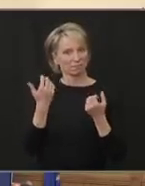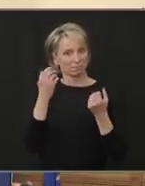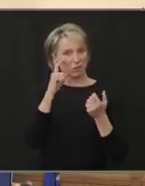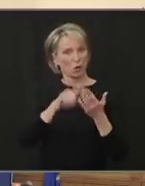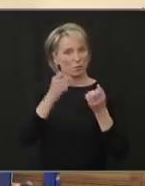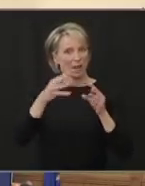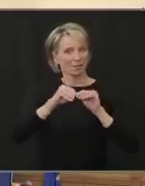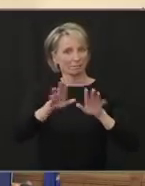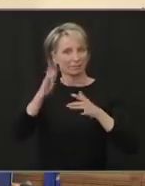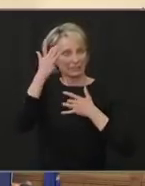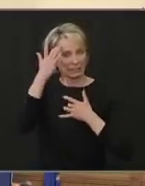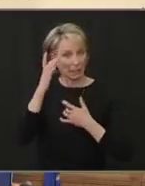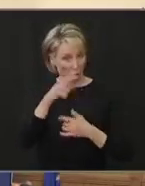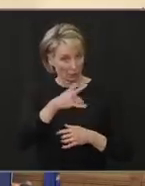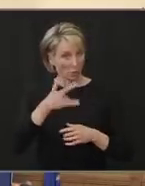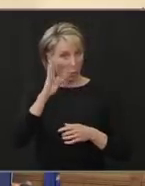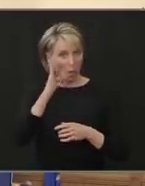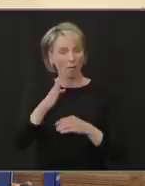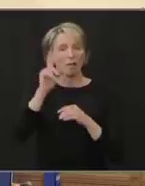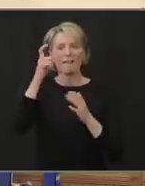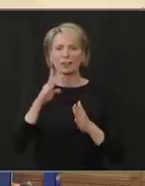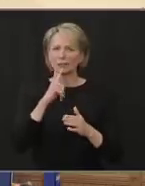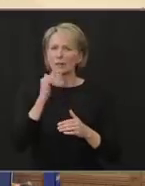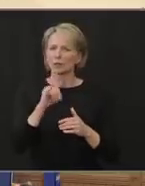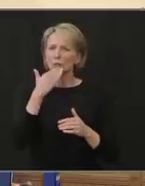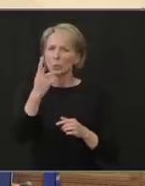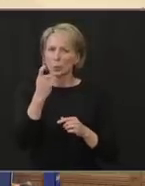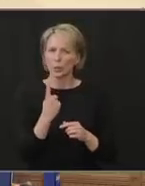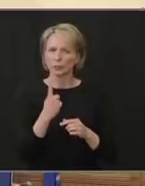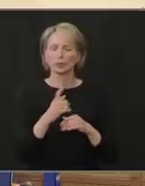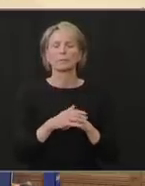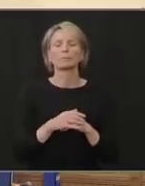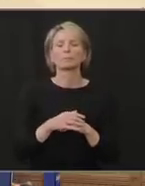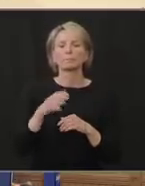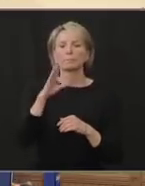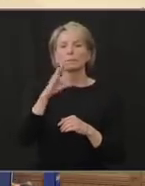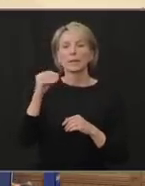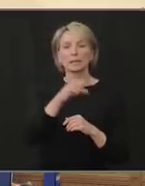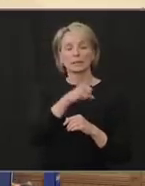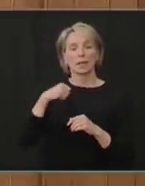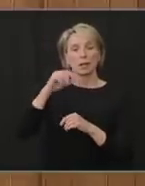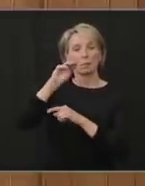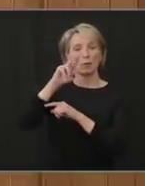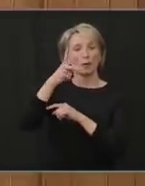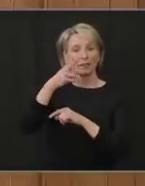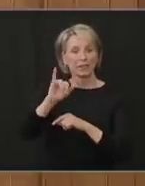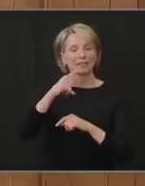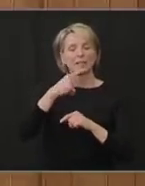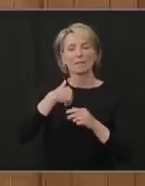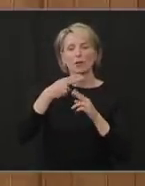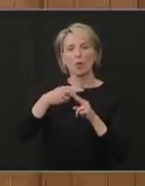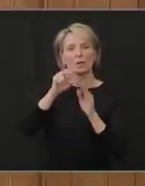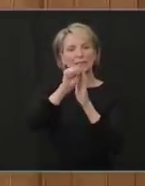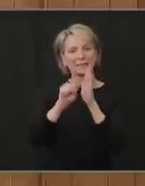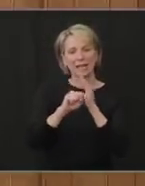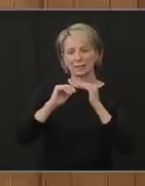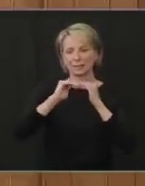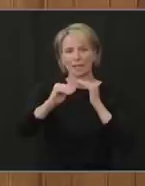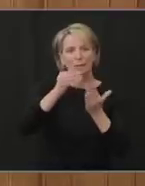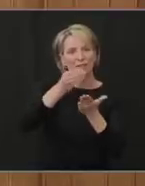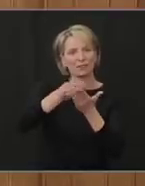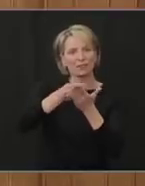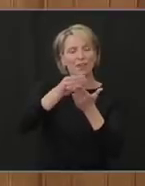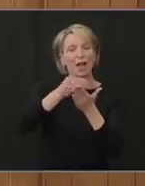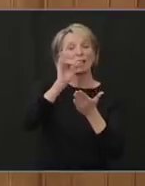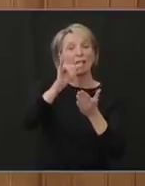state stabilization funds are allocated by population, and there's a reason for that. States in the middle part of the country